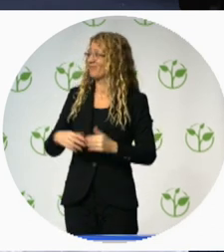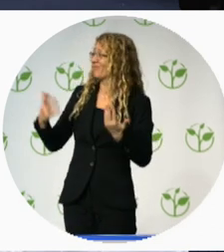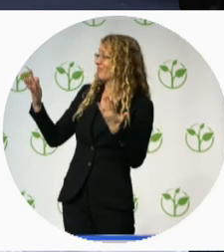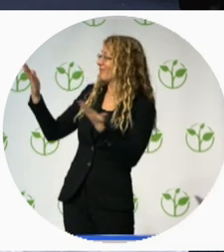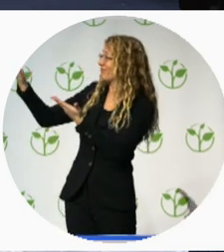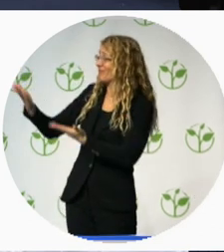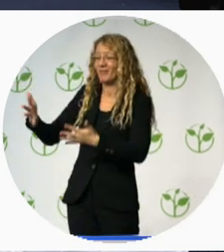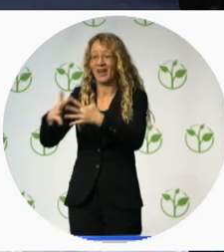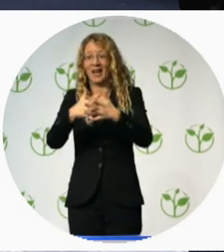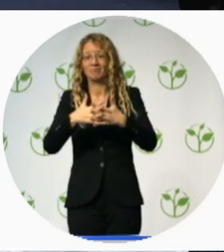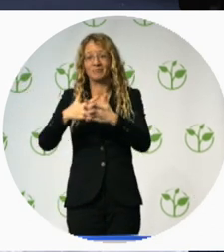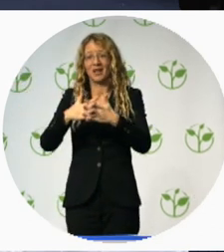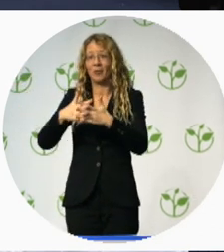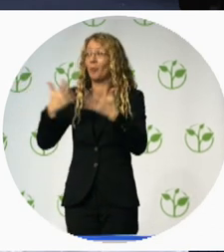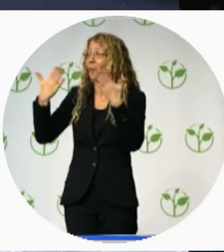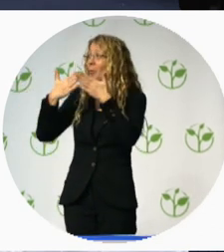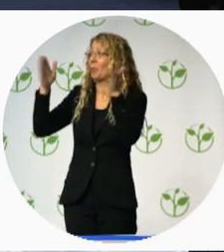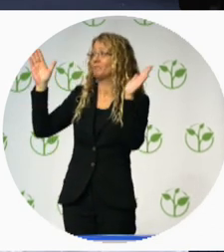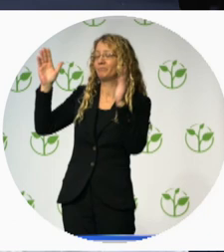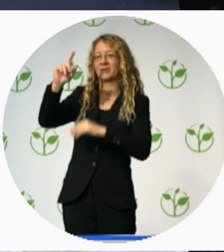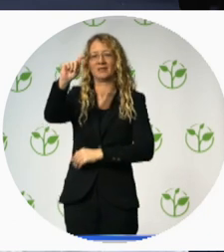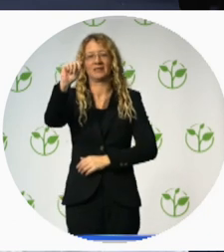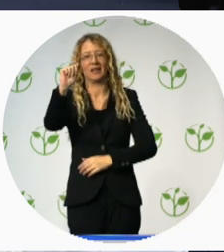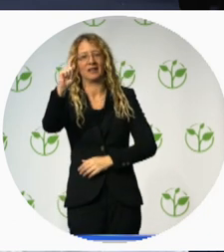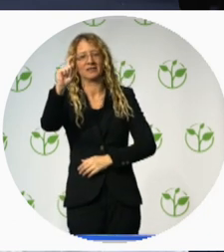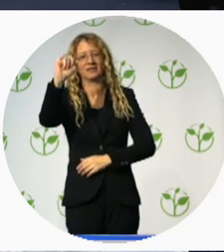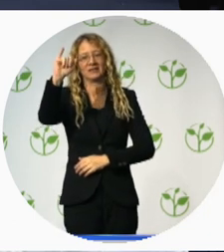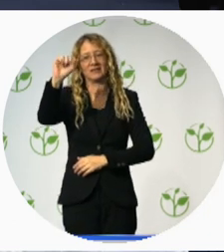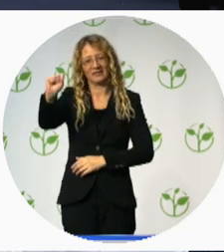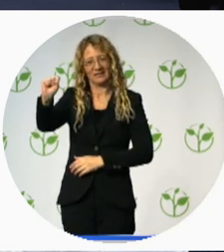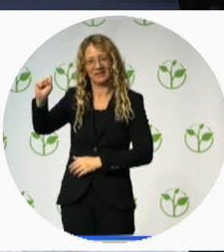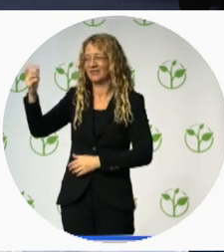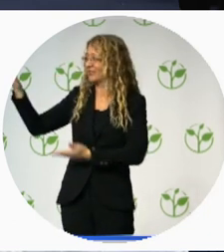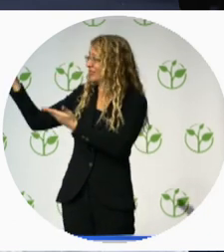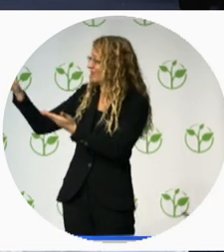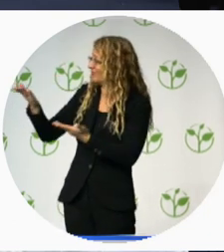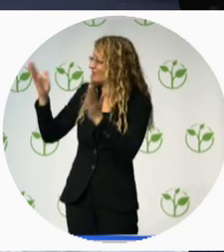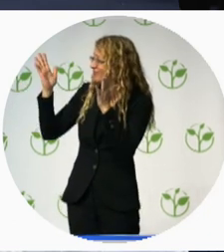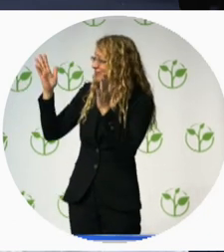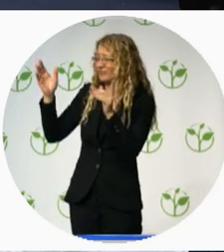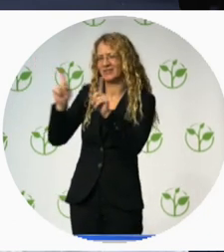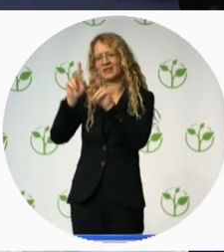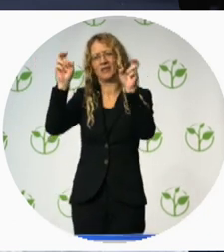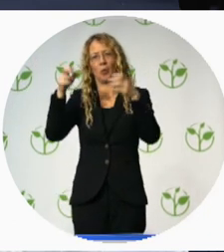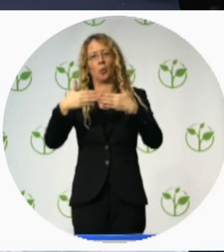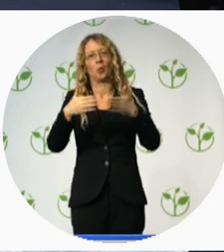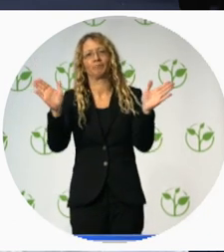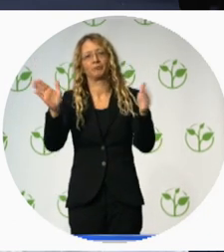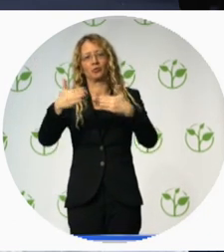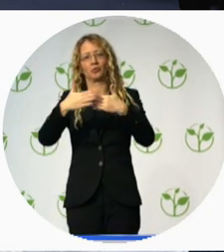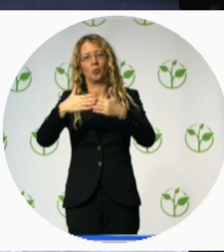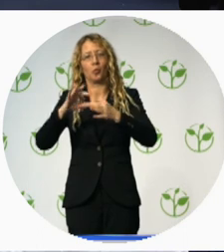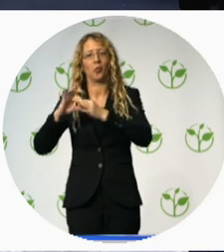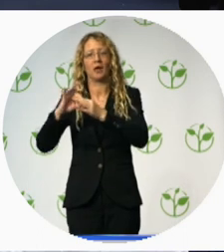Congratulations to Open Doors Organization from the USA. The Open Doors Organization is a nonprofit organization based in Chicago,